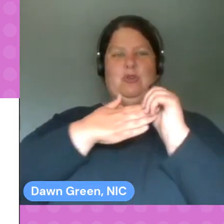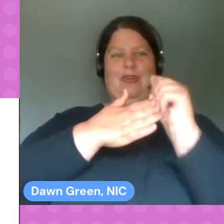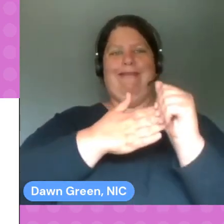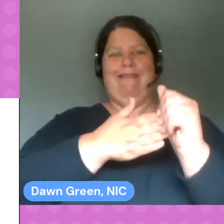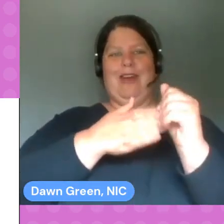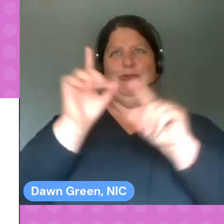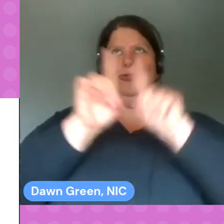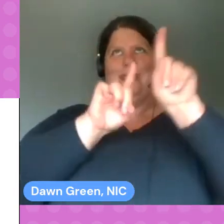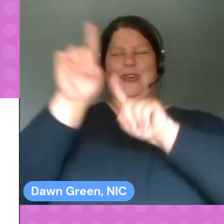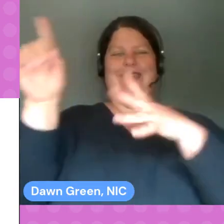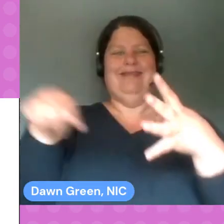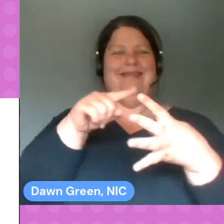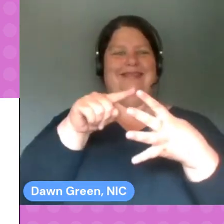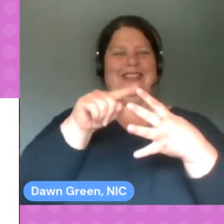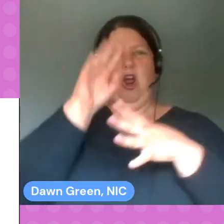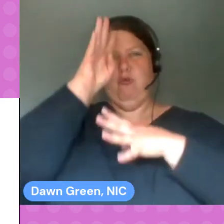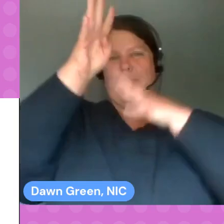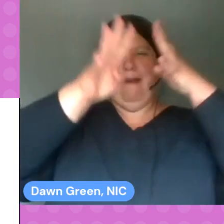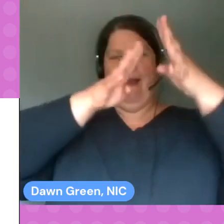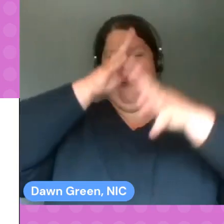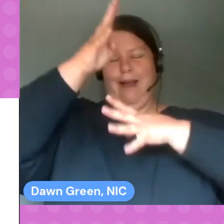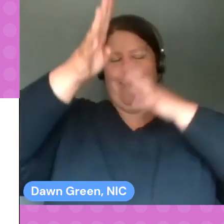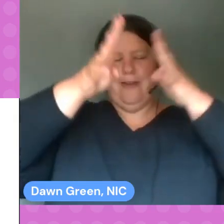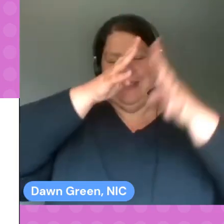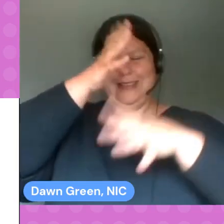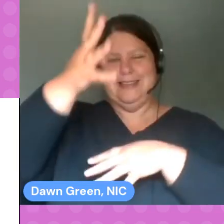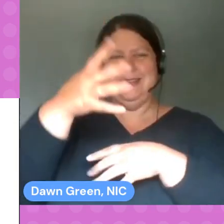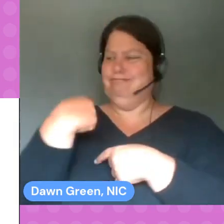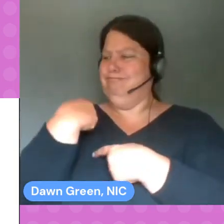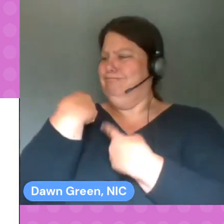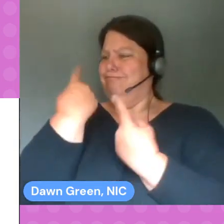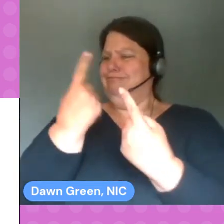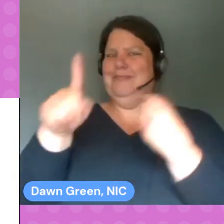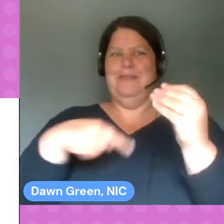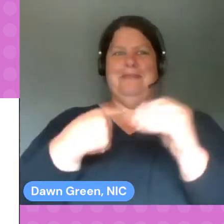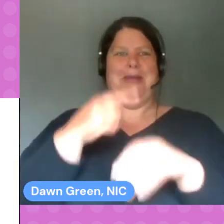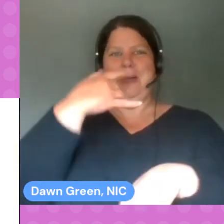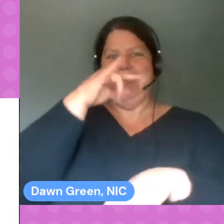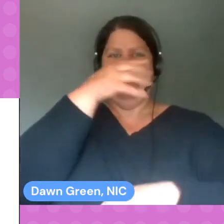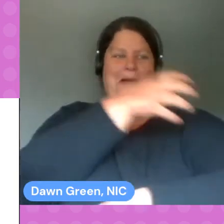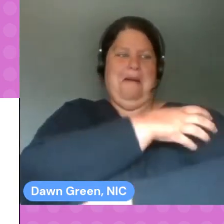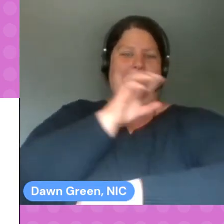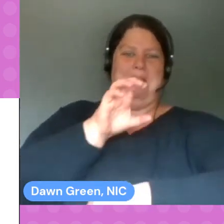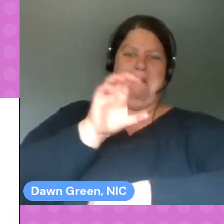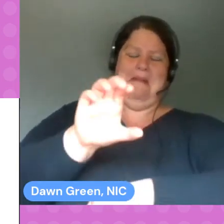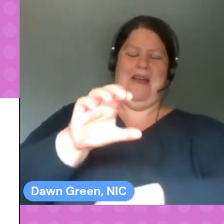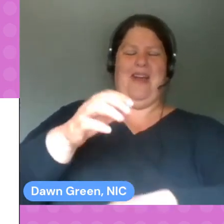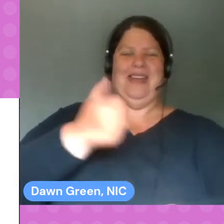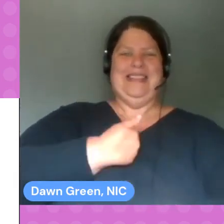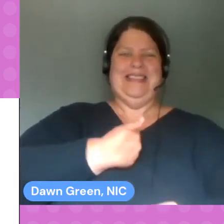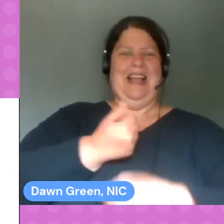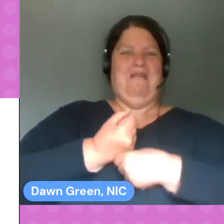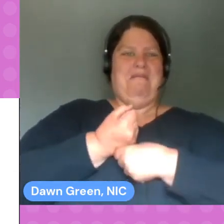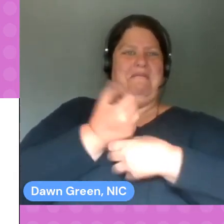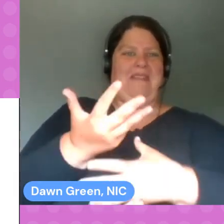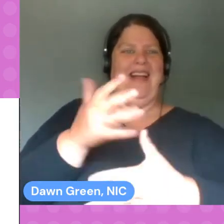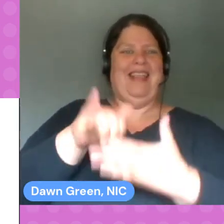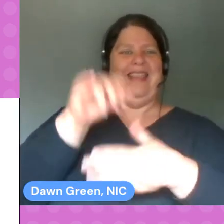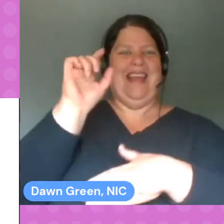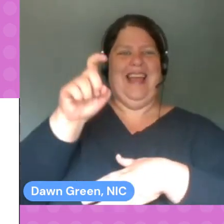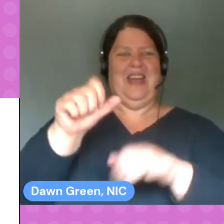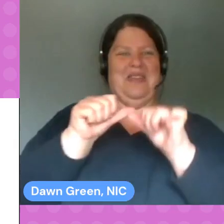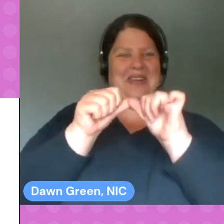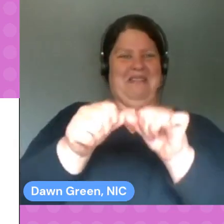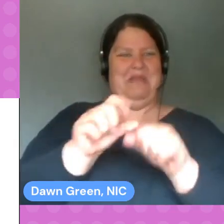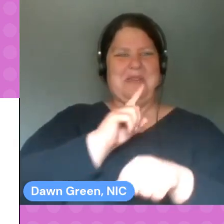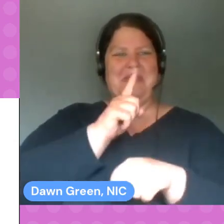work. The first is creativity. Scratch has always been about empowering kids' self-expression, and that has to remain true and strong. And